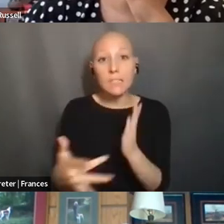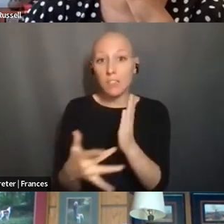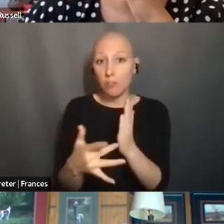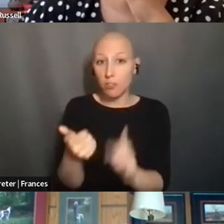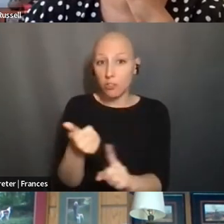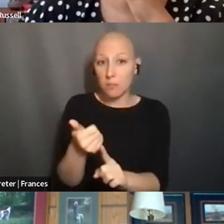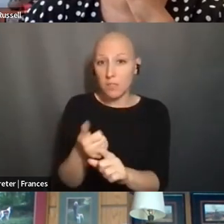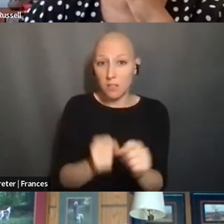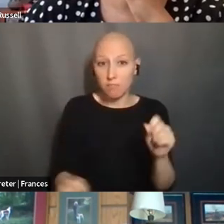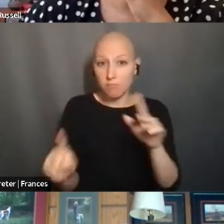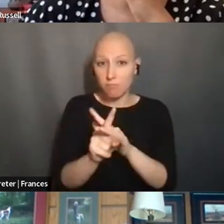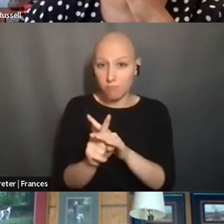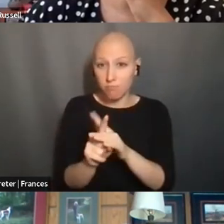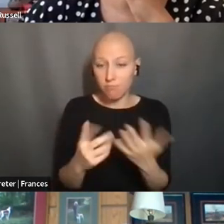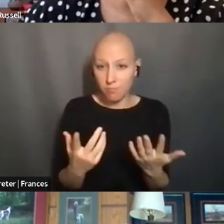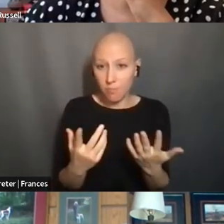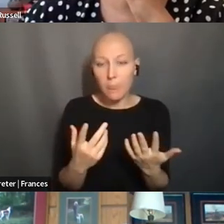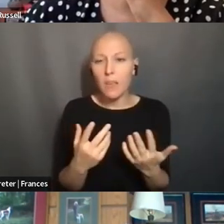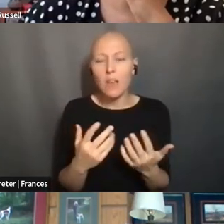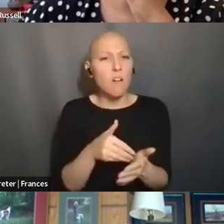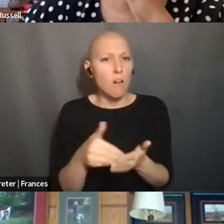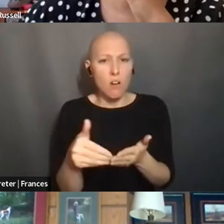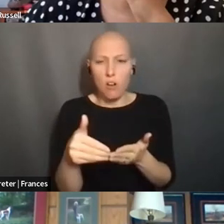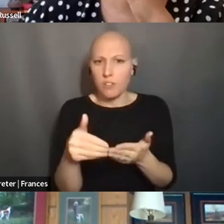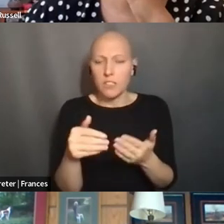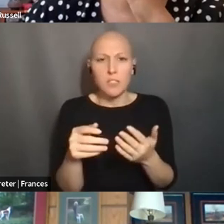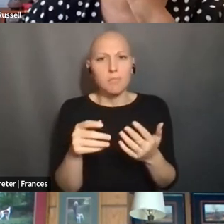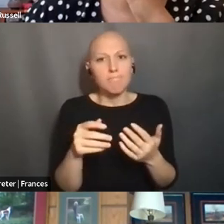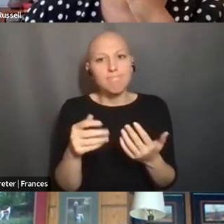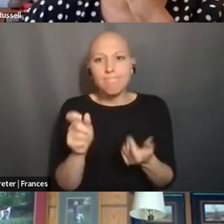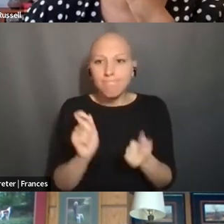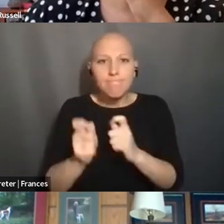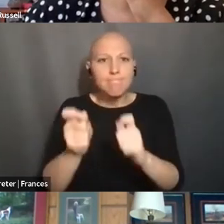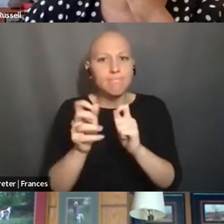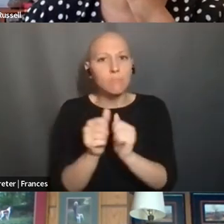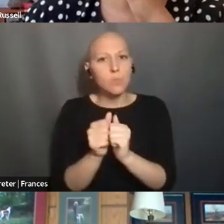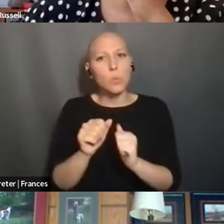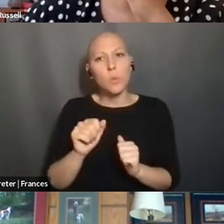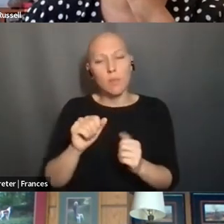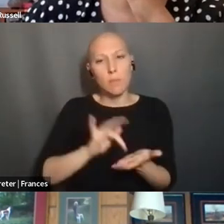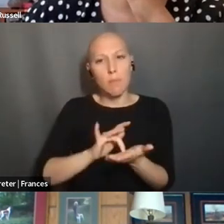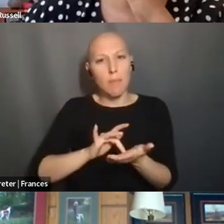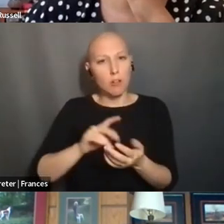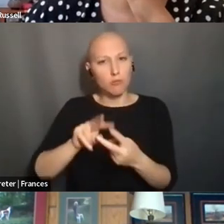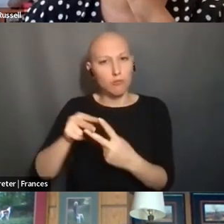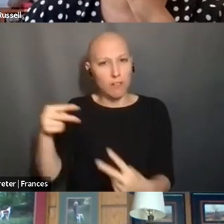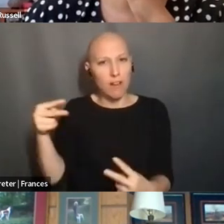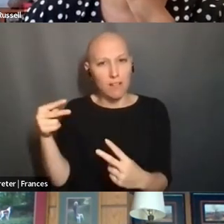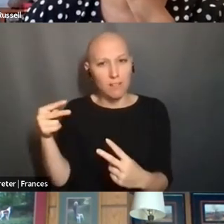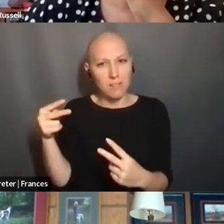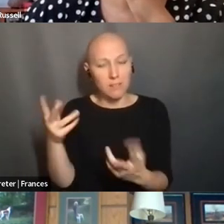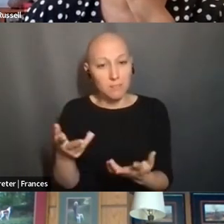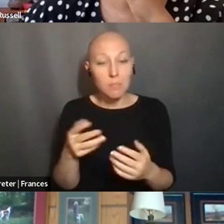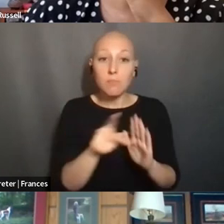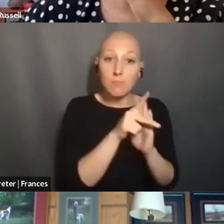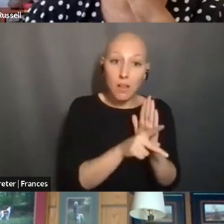is always a moving target, so to speak, in the context of medical genetics, because often the policies, the